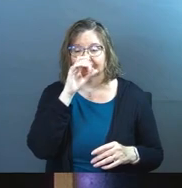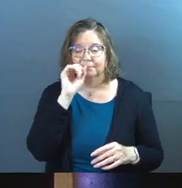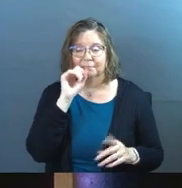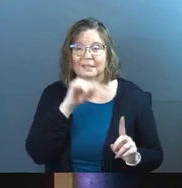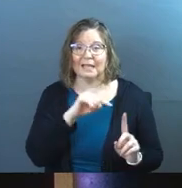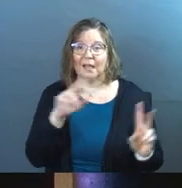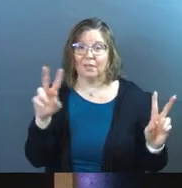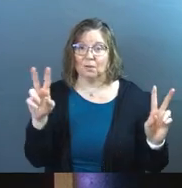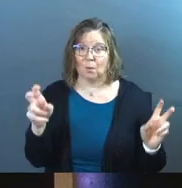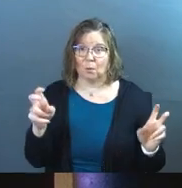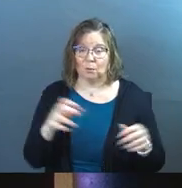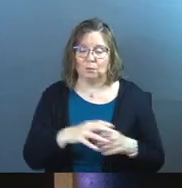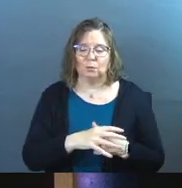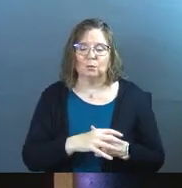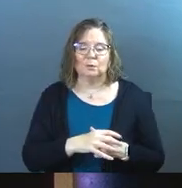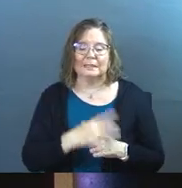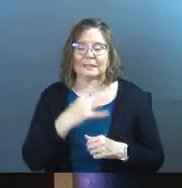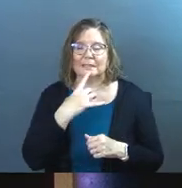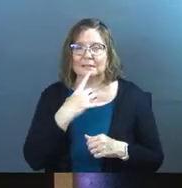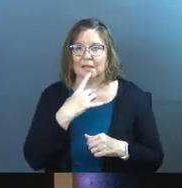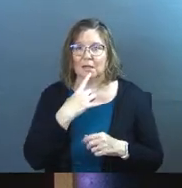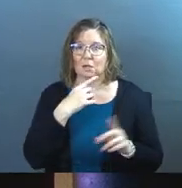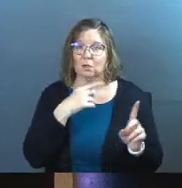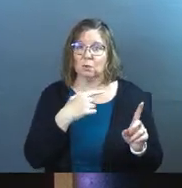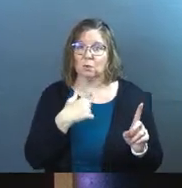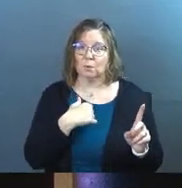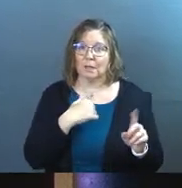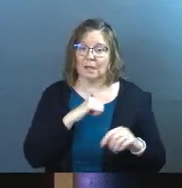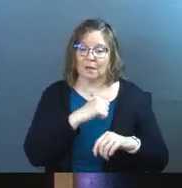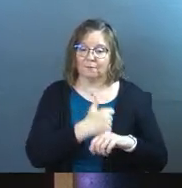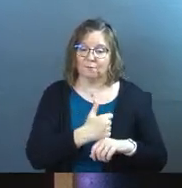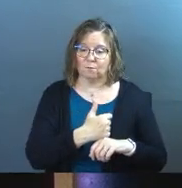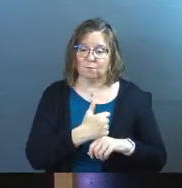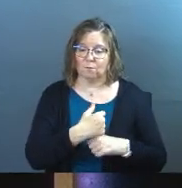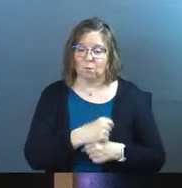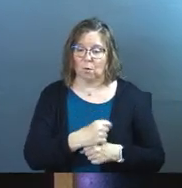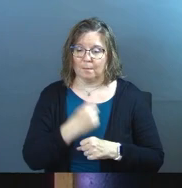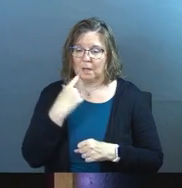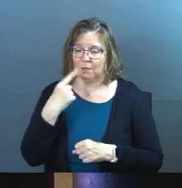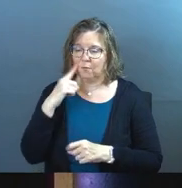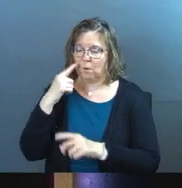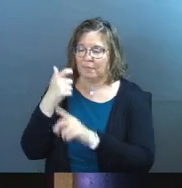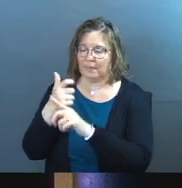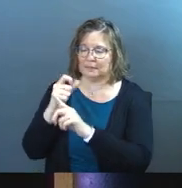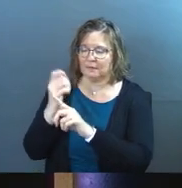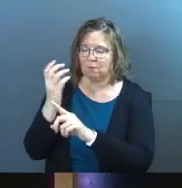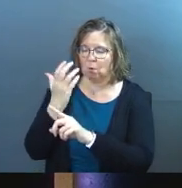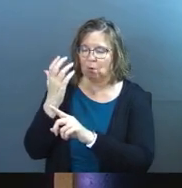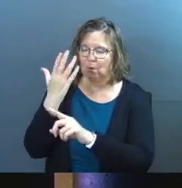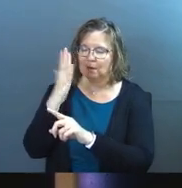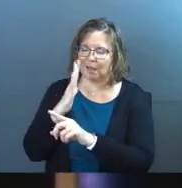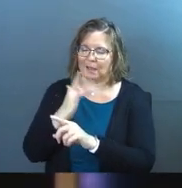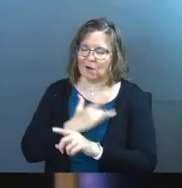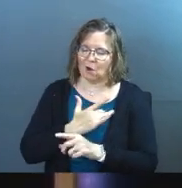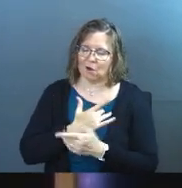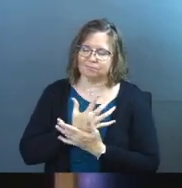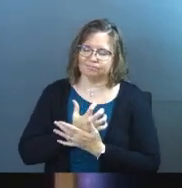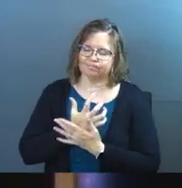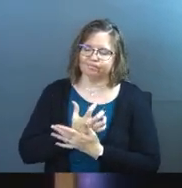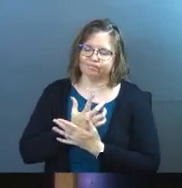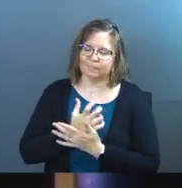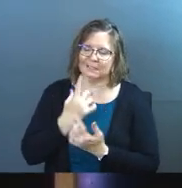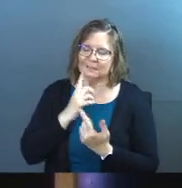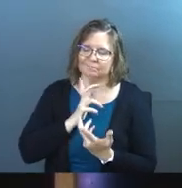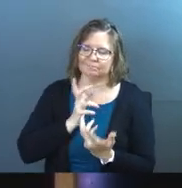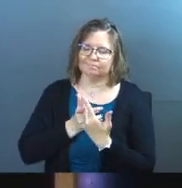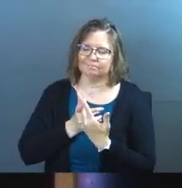He has this quote. He says, "You have formed us for thyself, O God, and our hearts are restless until